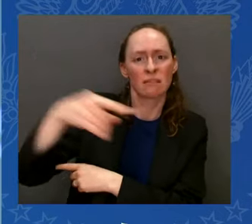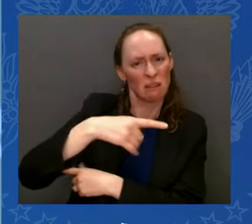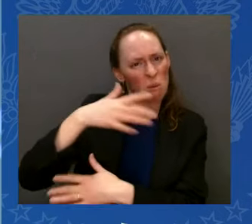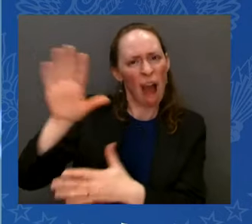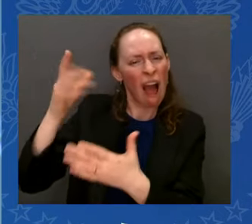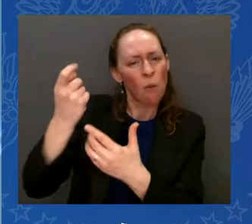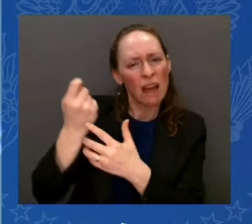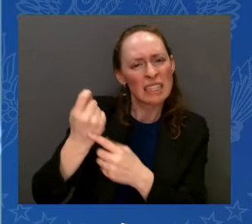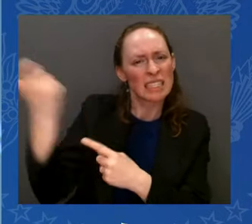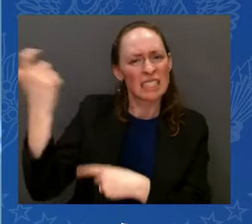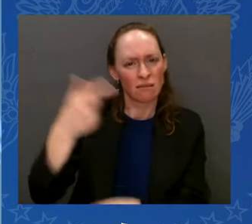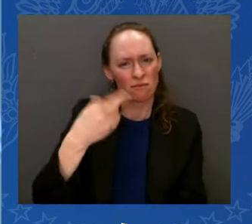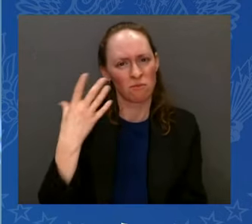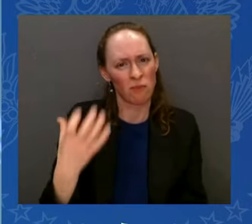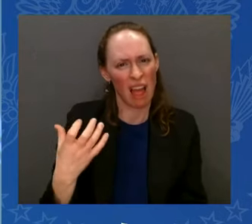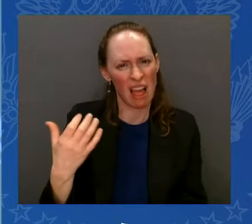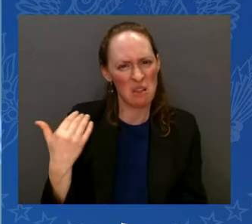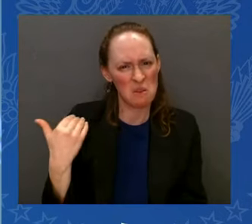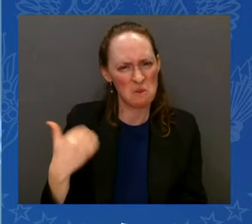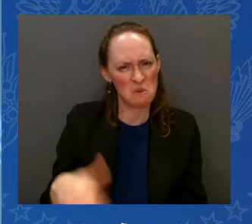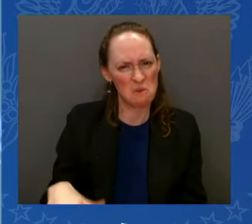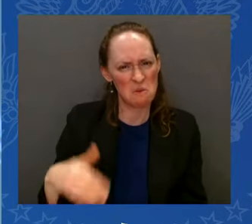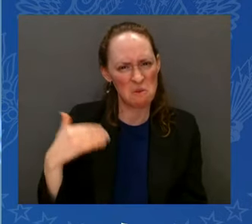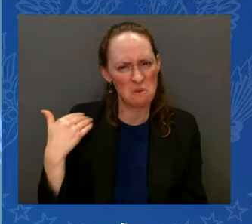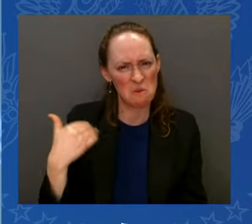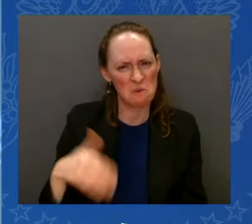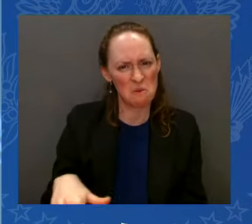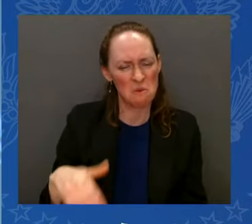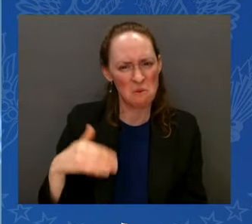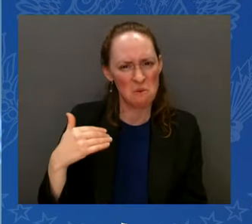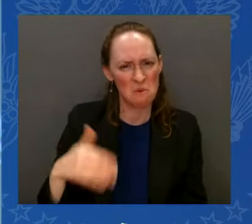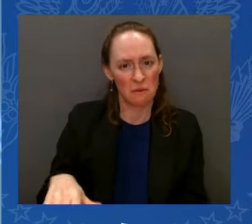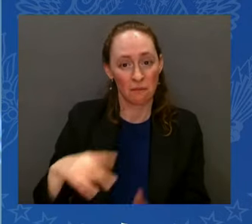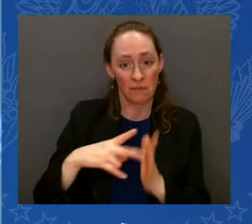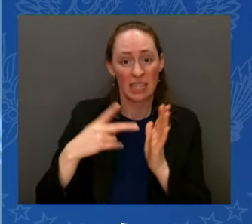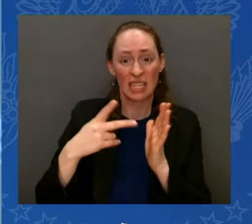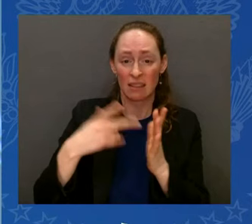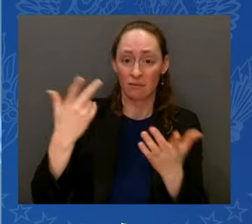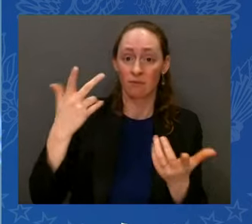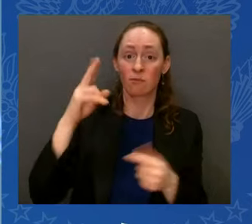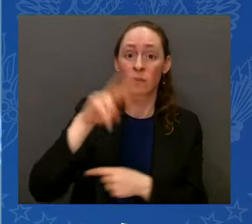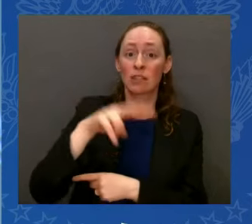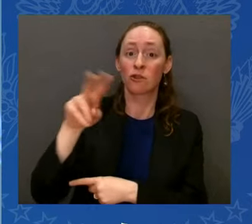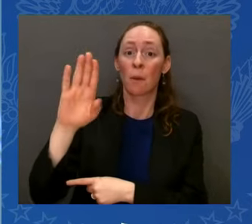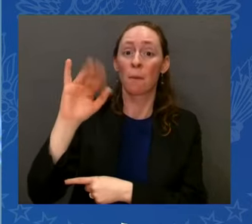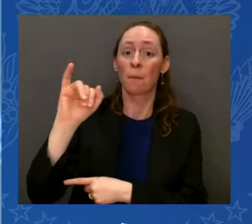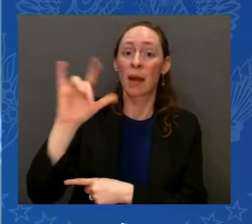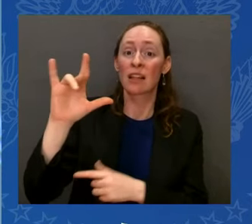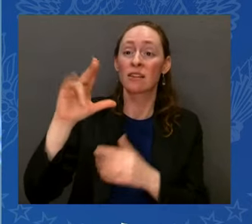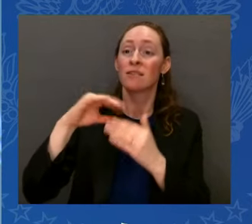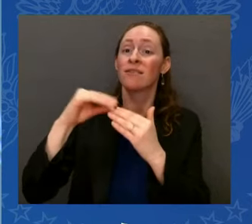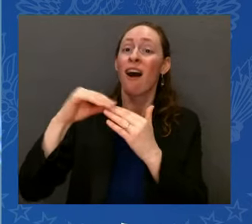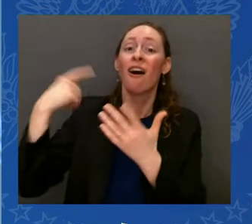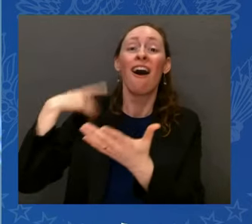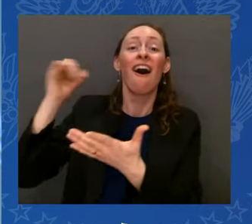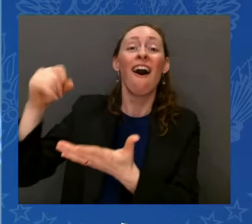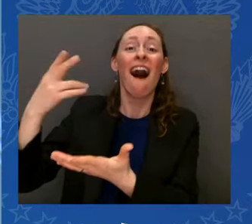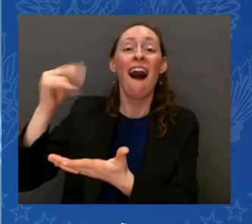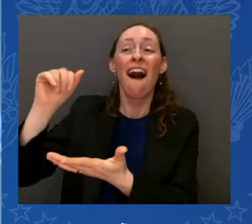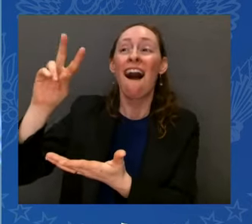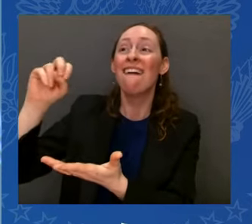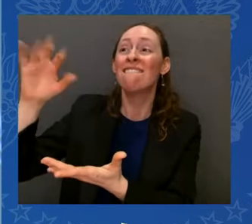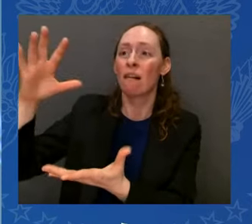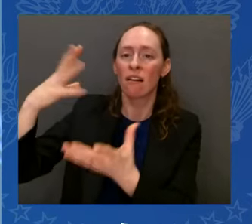if they repeal what we passed. They want to repeal the 1% surcharge for stock buybacks. Let me